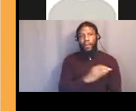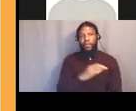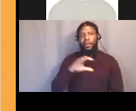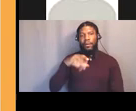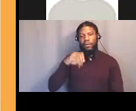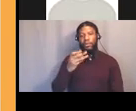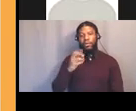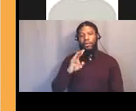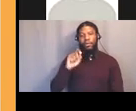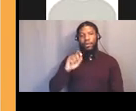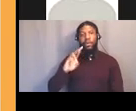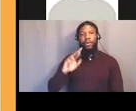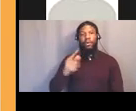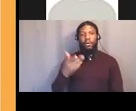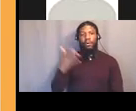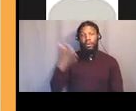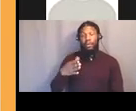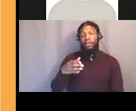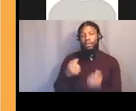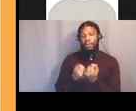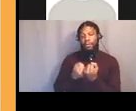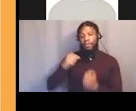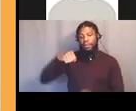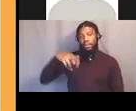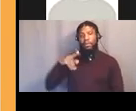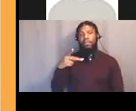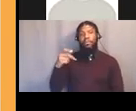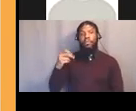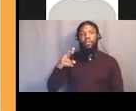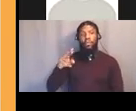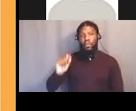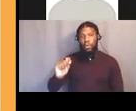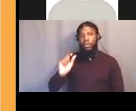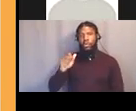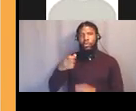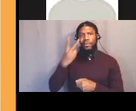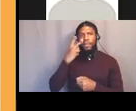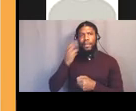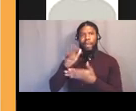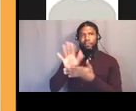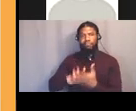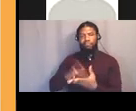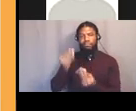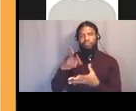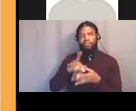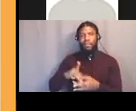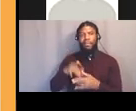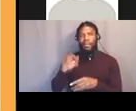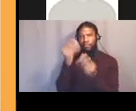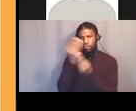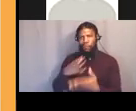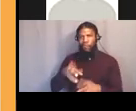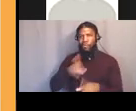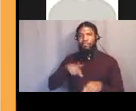www.movementforfamilypower.org/reimagine-support. This is where you can find information about the Informed Consent campaign, and you